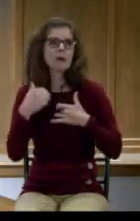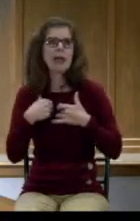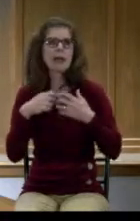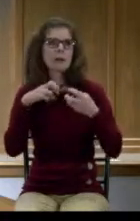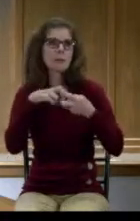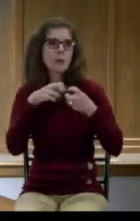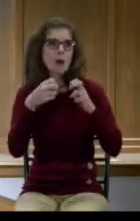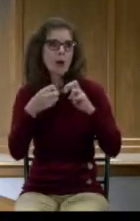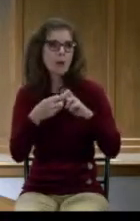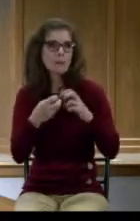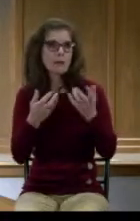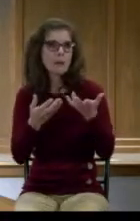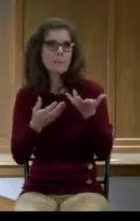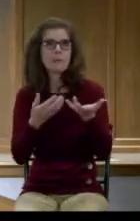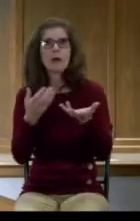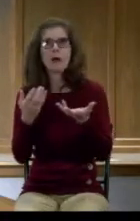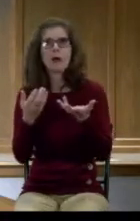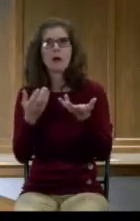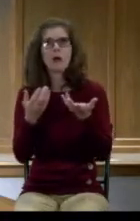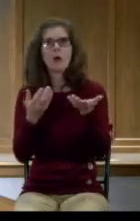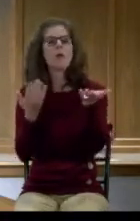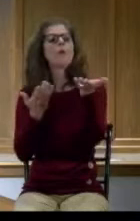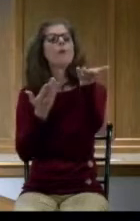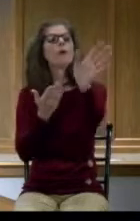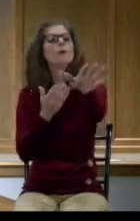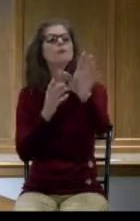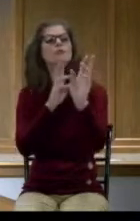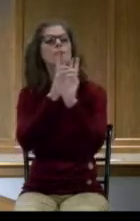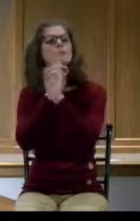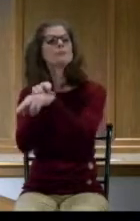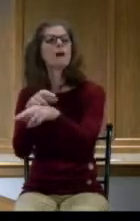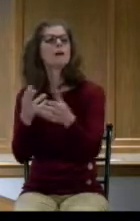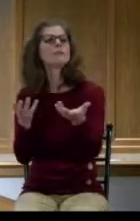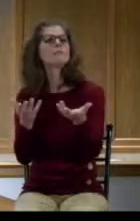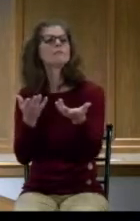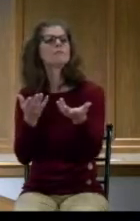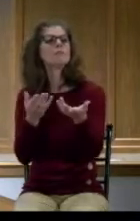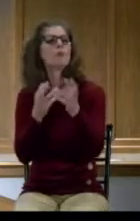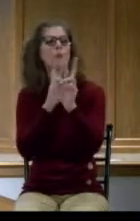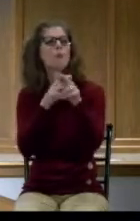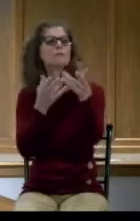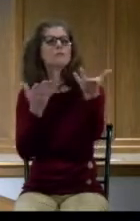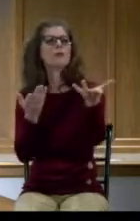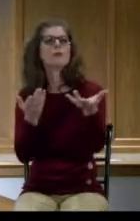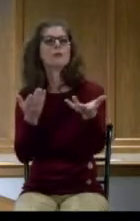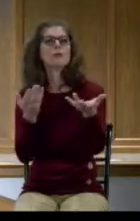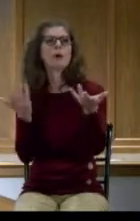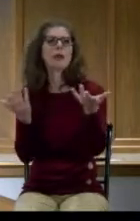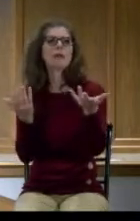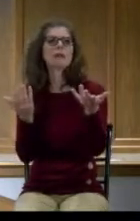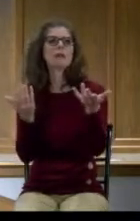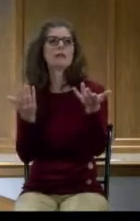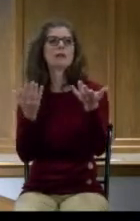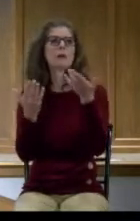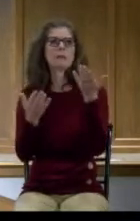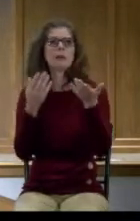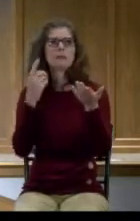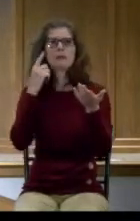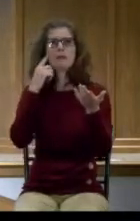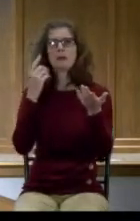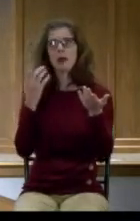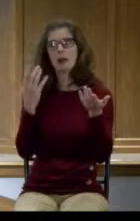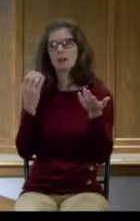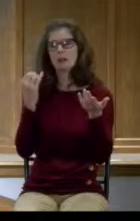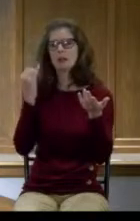did you respond to that? Well, if you're like me, you might have had thoughts like this. Well,